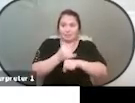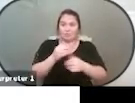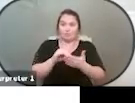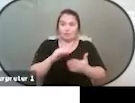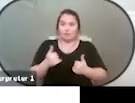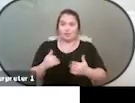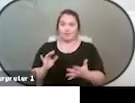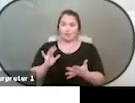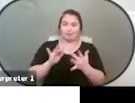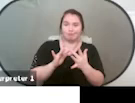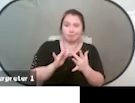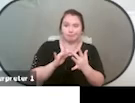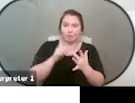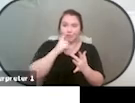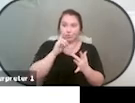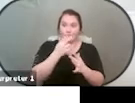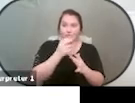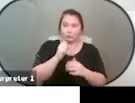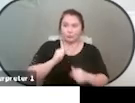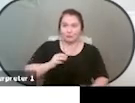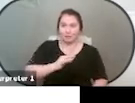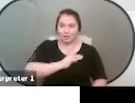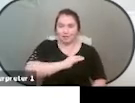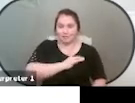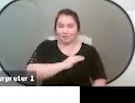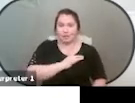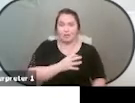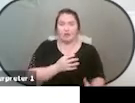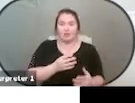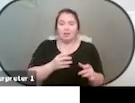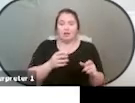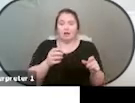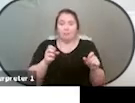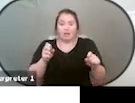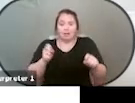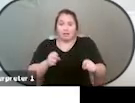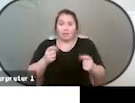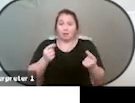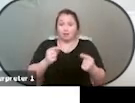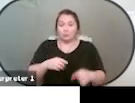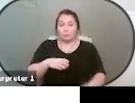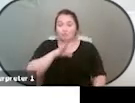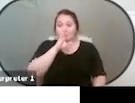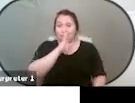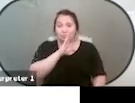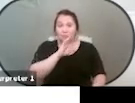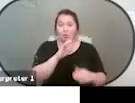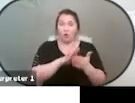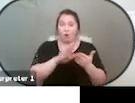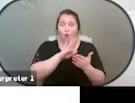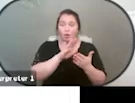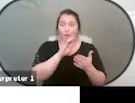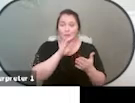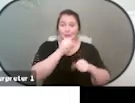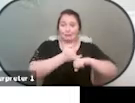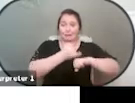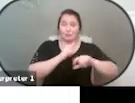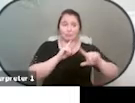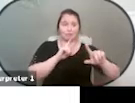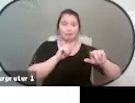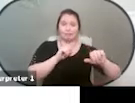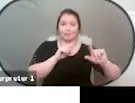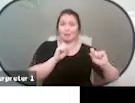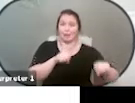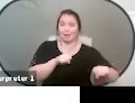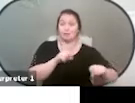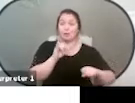high school staff, and then they're going right out to their college campuses. So that's something